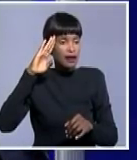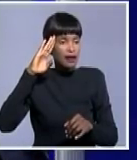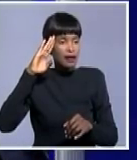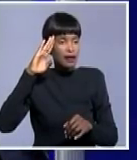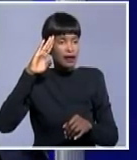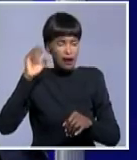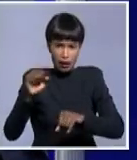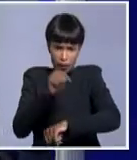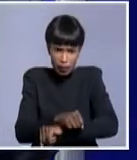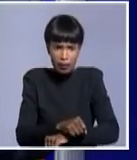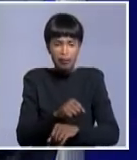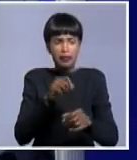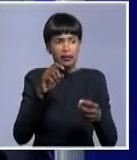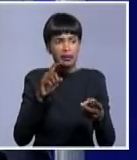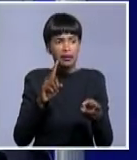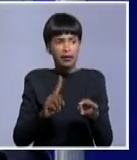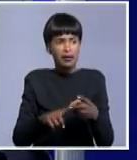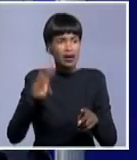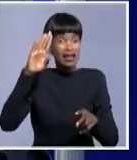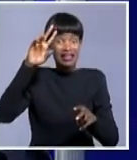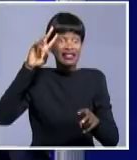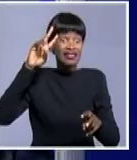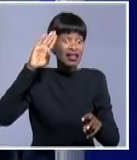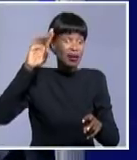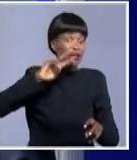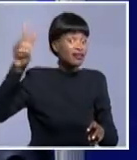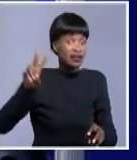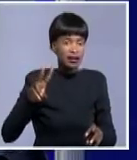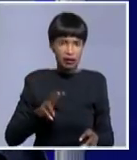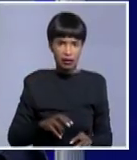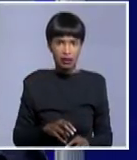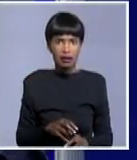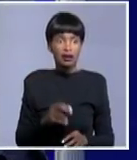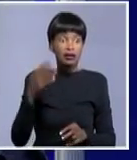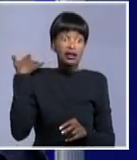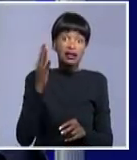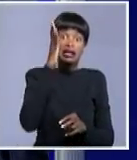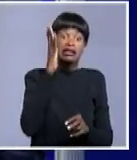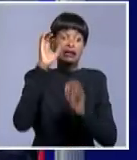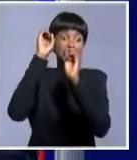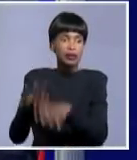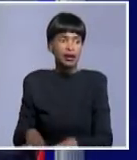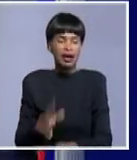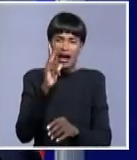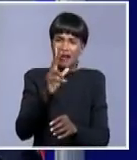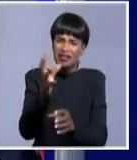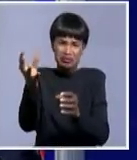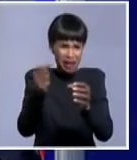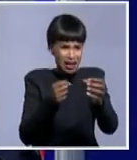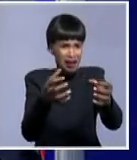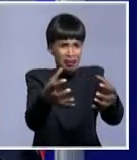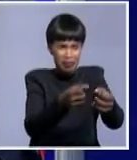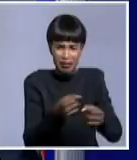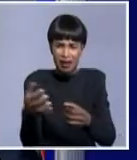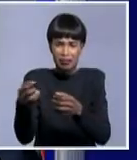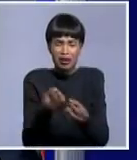the war veterans and the former Kufus, they were just in corridors. All those people have been resettled.